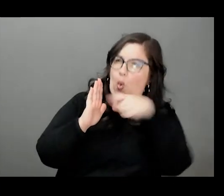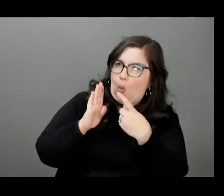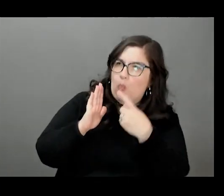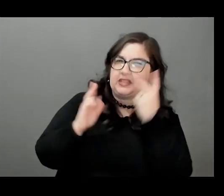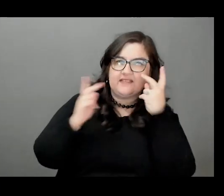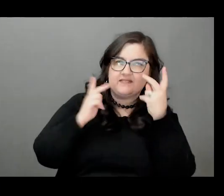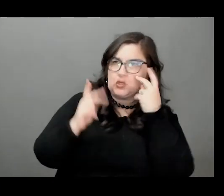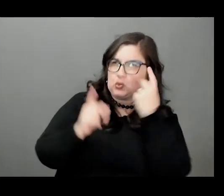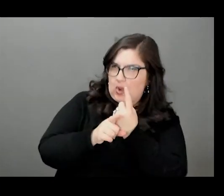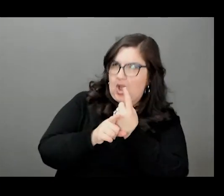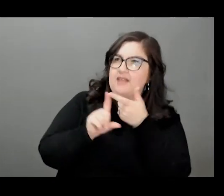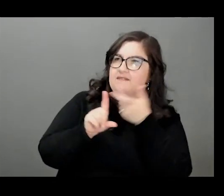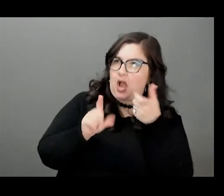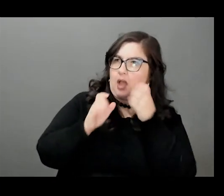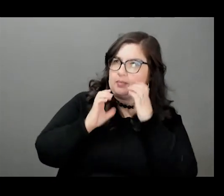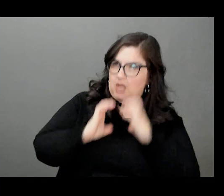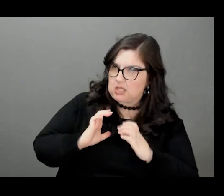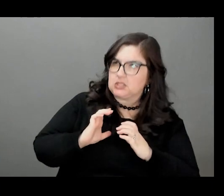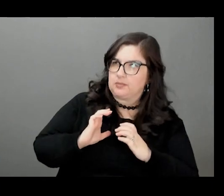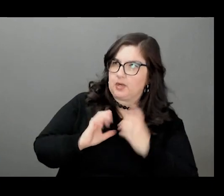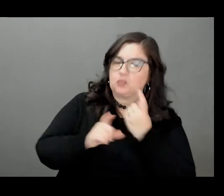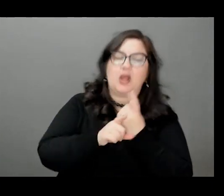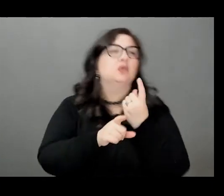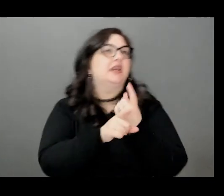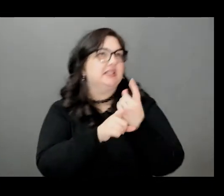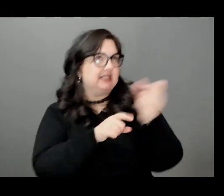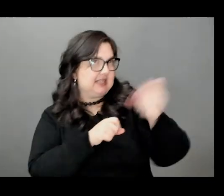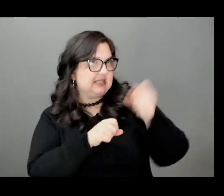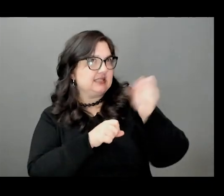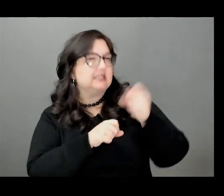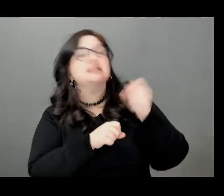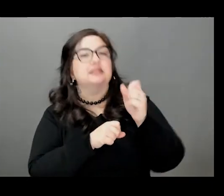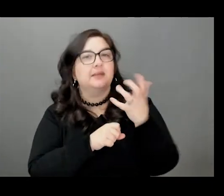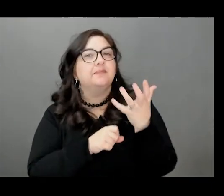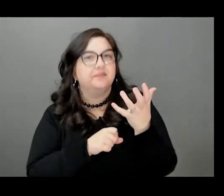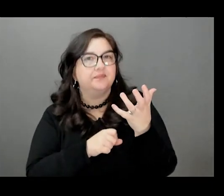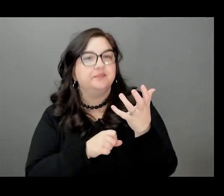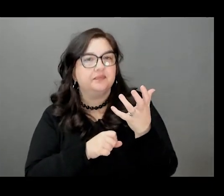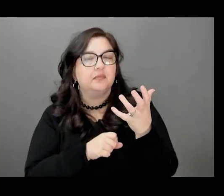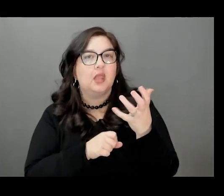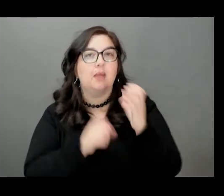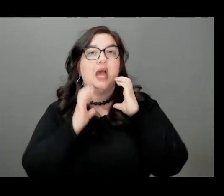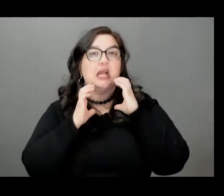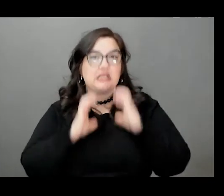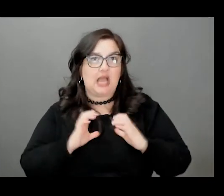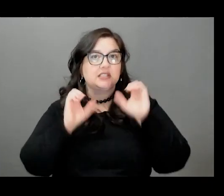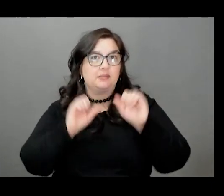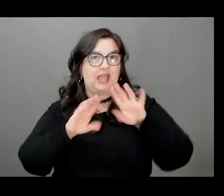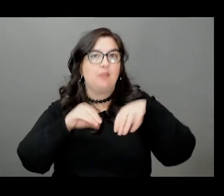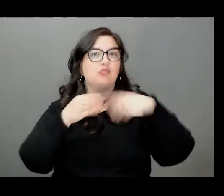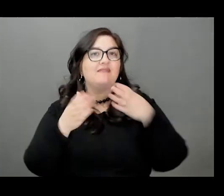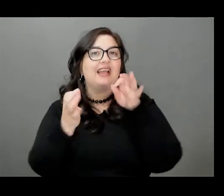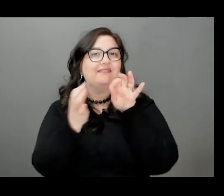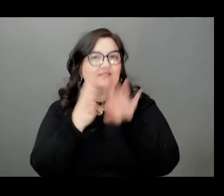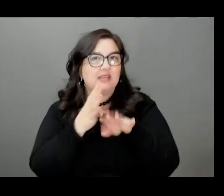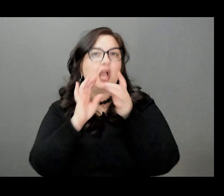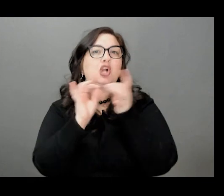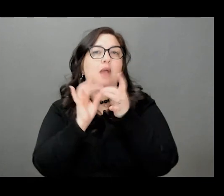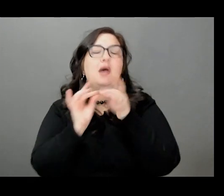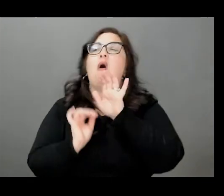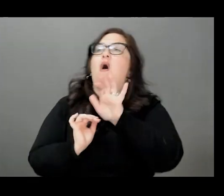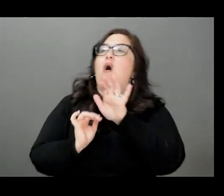read-only view of the actual interface that the labeling team was doing. Correct. Yes.